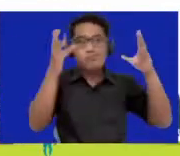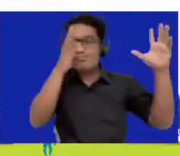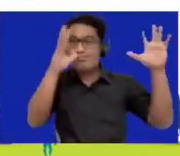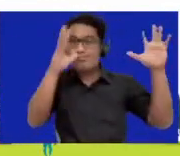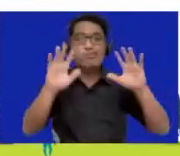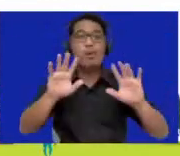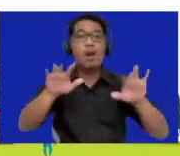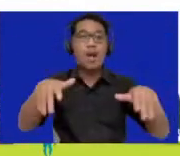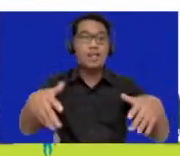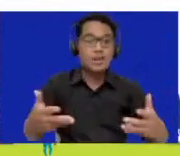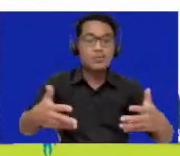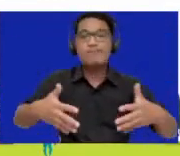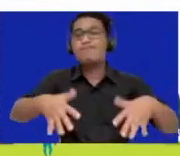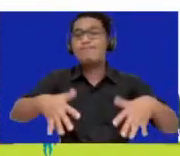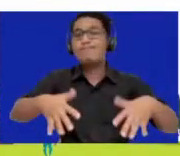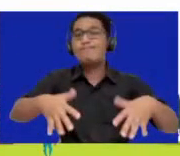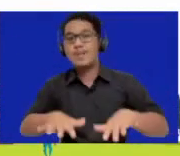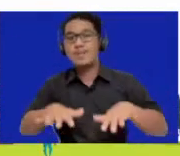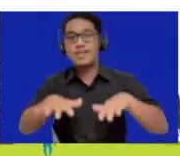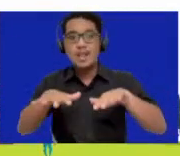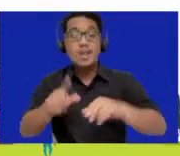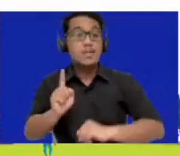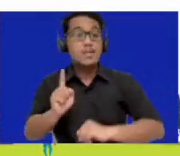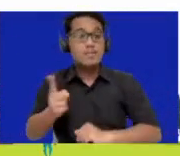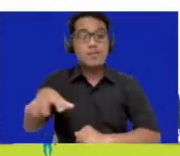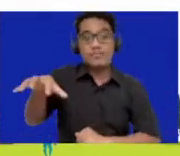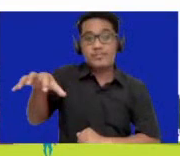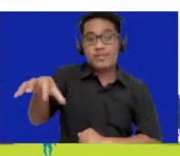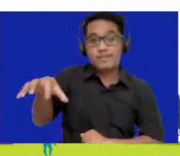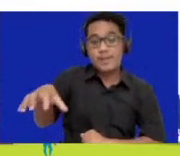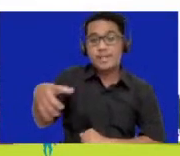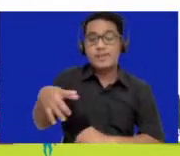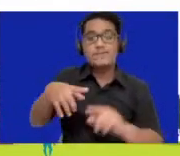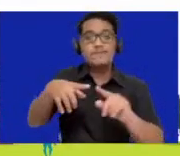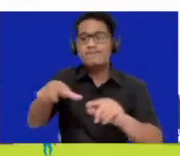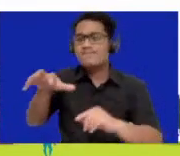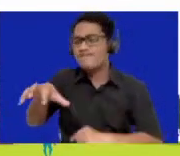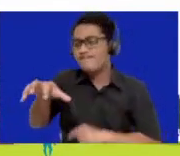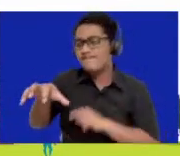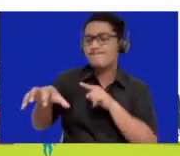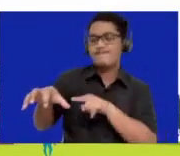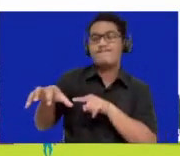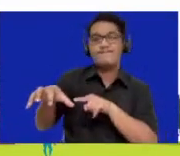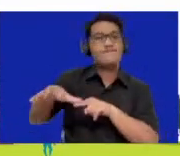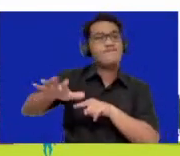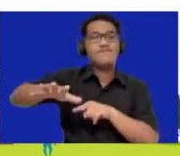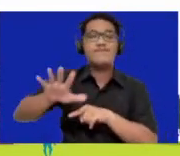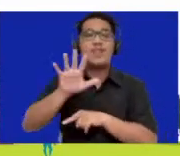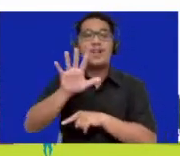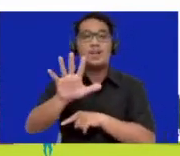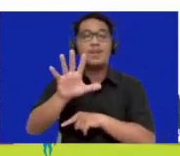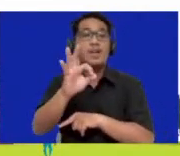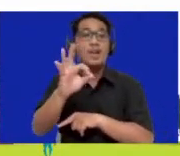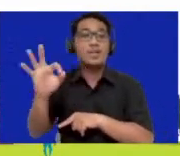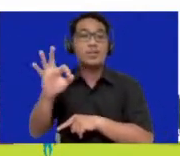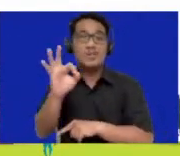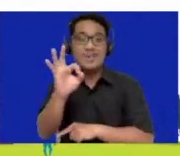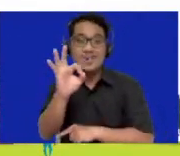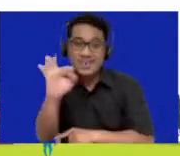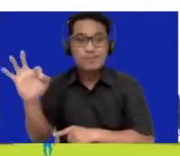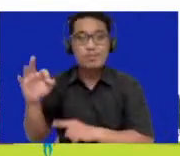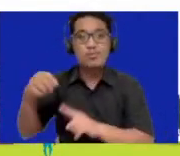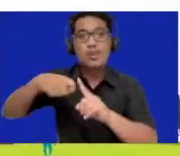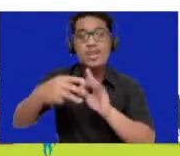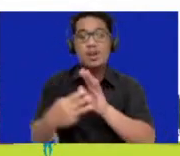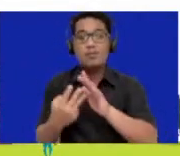location, sea level geography, of its 580 kilometers exposed coastline and high population